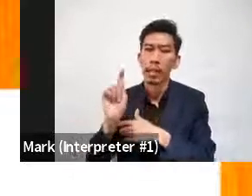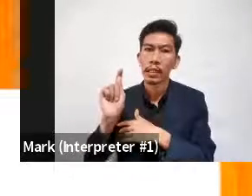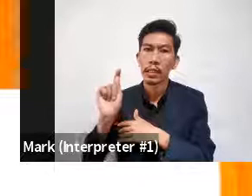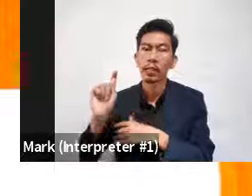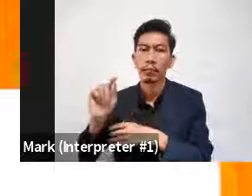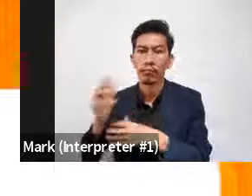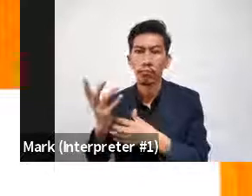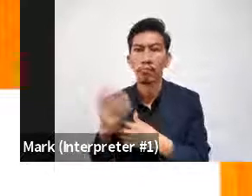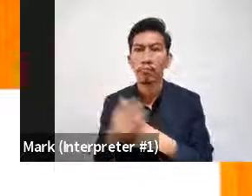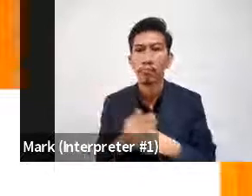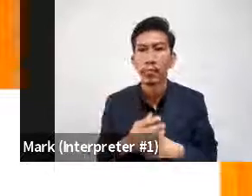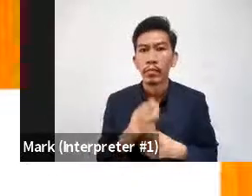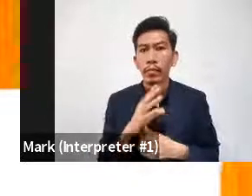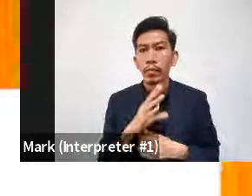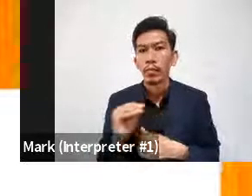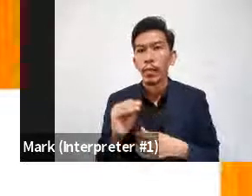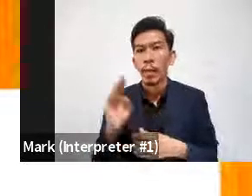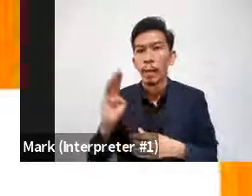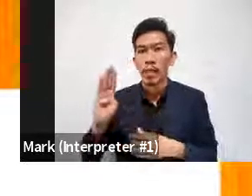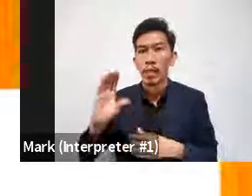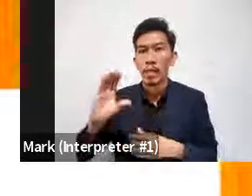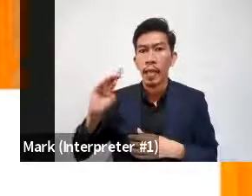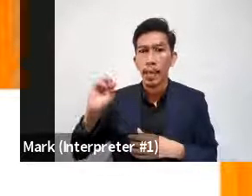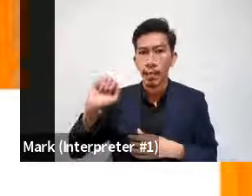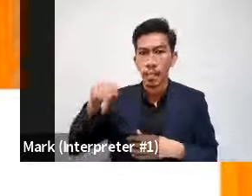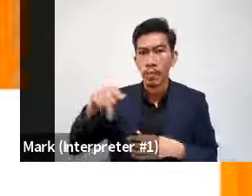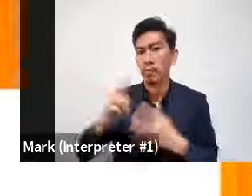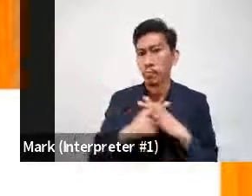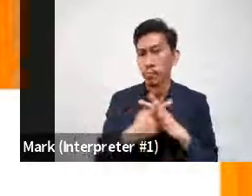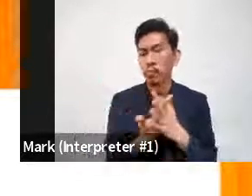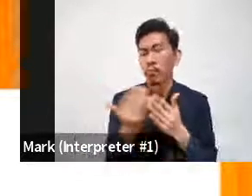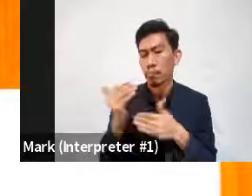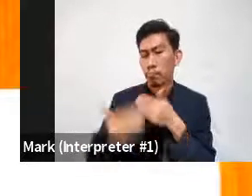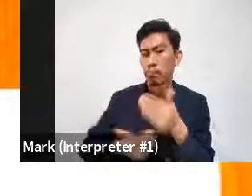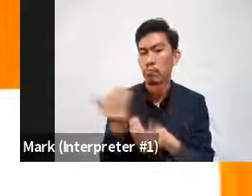program had just begun, and it was just